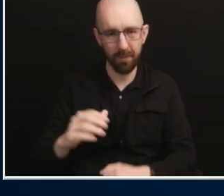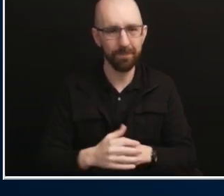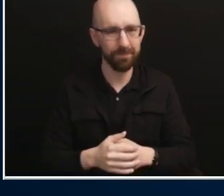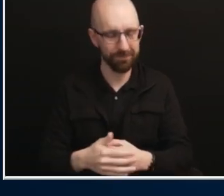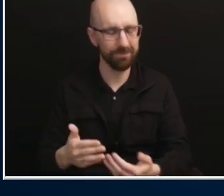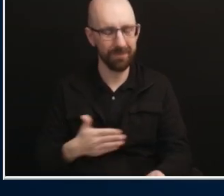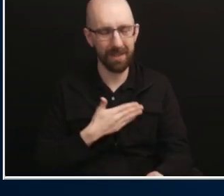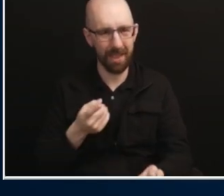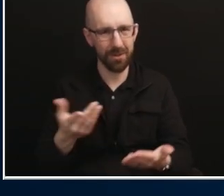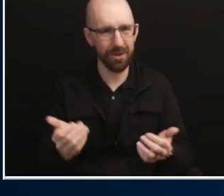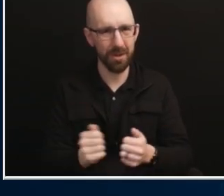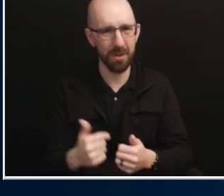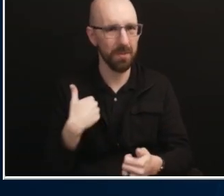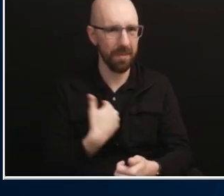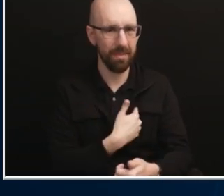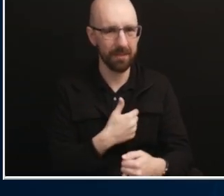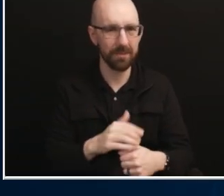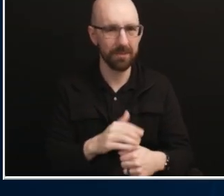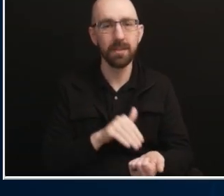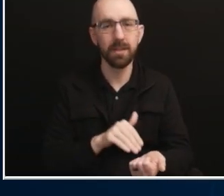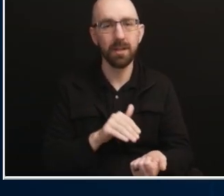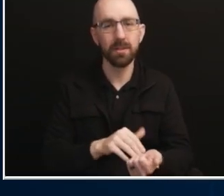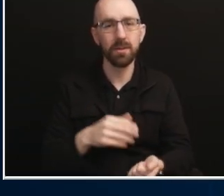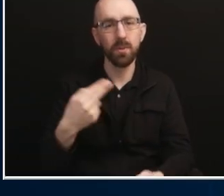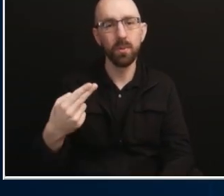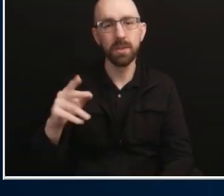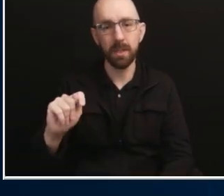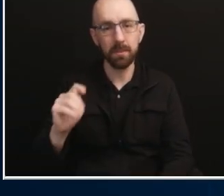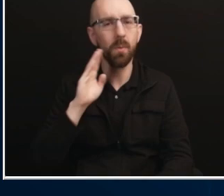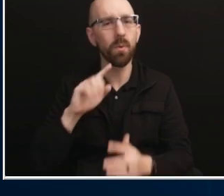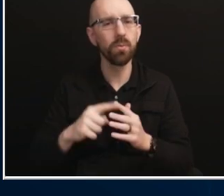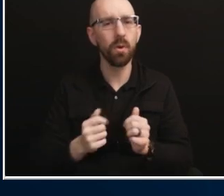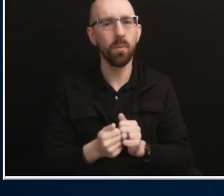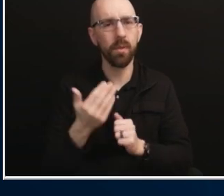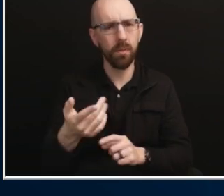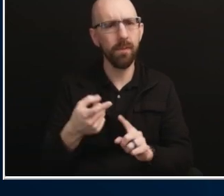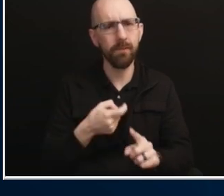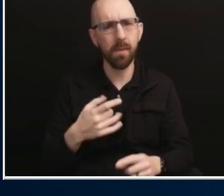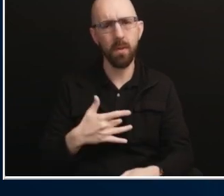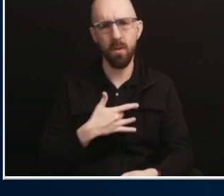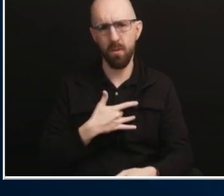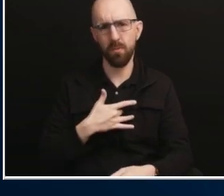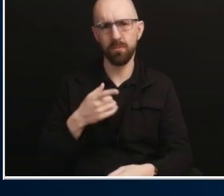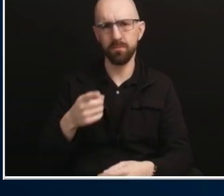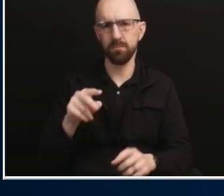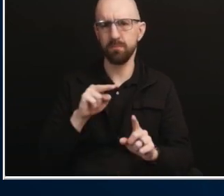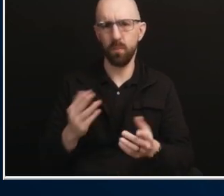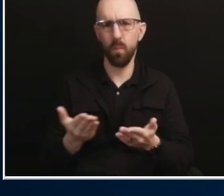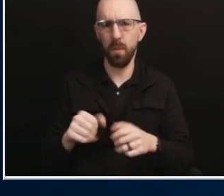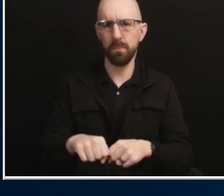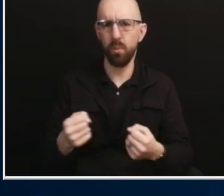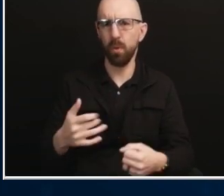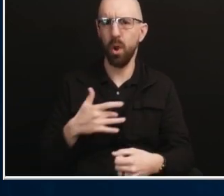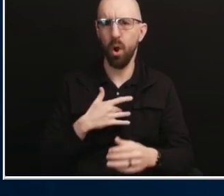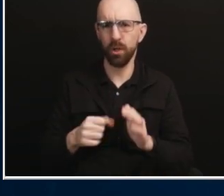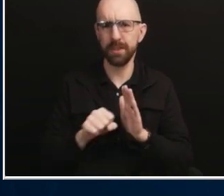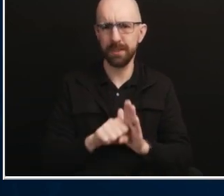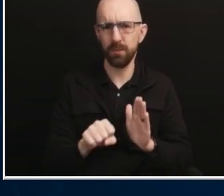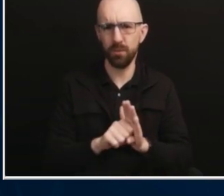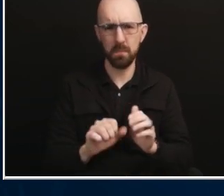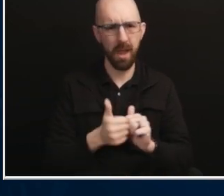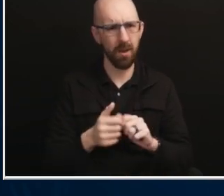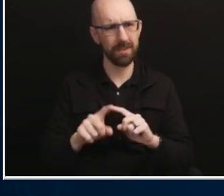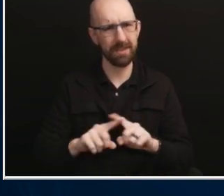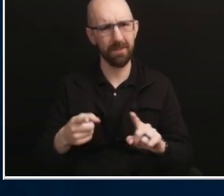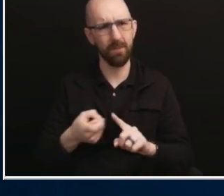with us. Yeah. Well, Dr. Hoos-Thompson, I'm going to start with you. From a cardiology standpoint, what is broken heart syndrome, and how is it